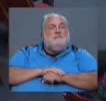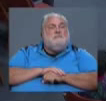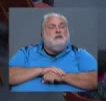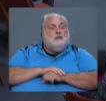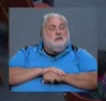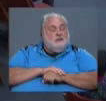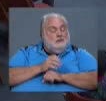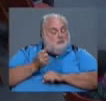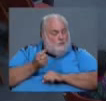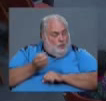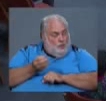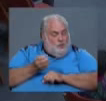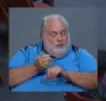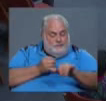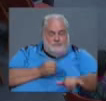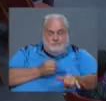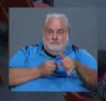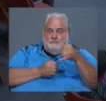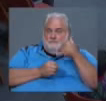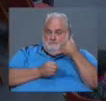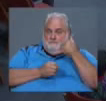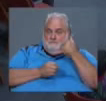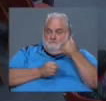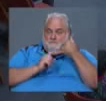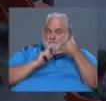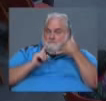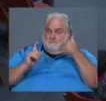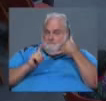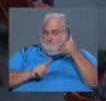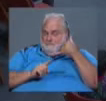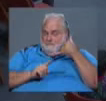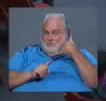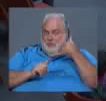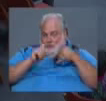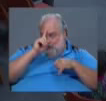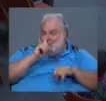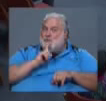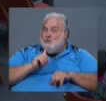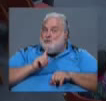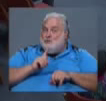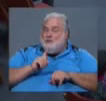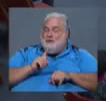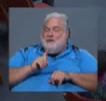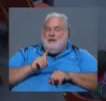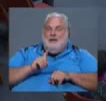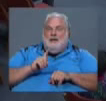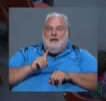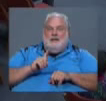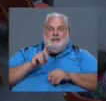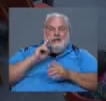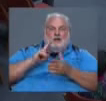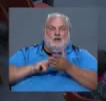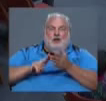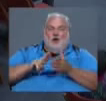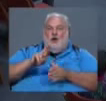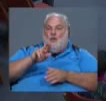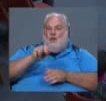that's what they said. So I answered the phone, and sure enough, Secretary Ray Mabus, the Secretary of the